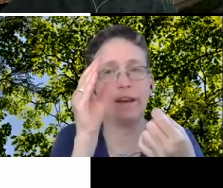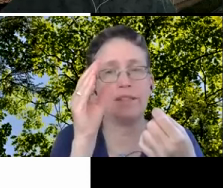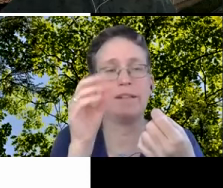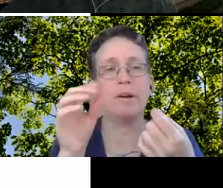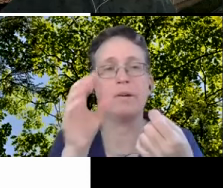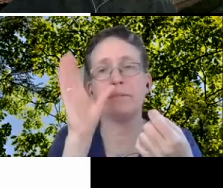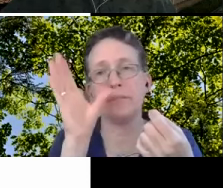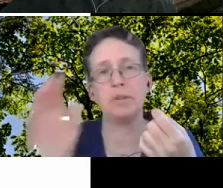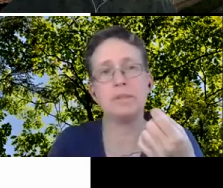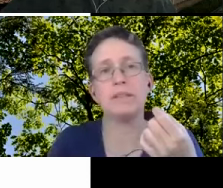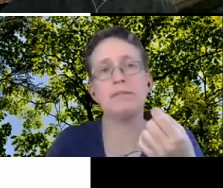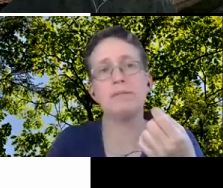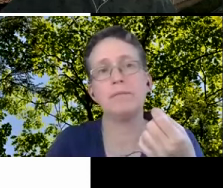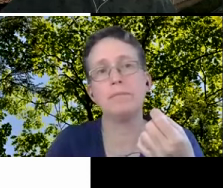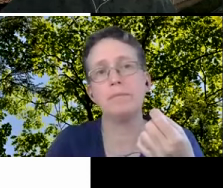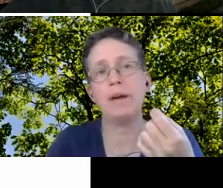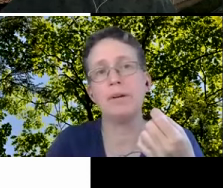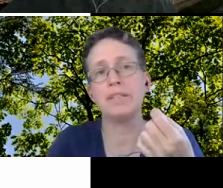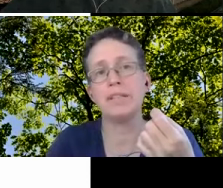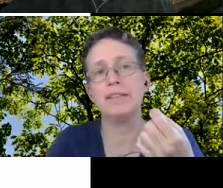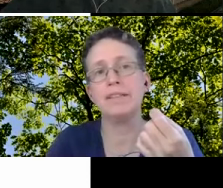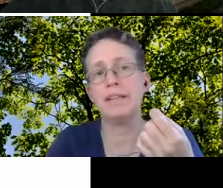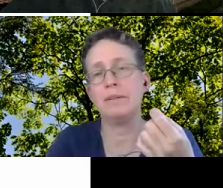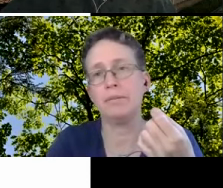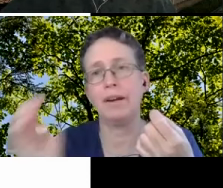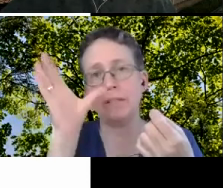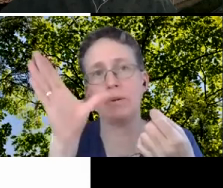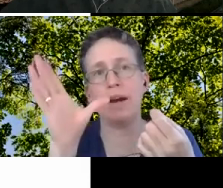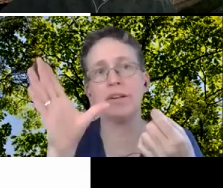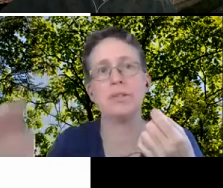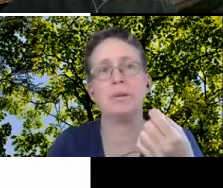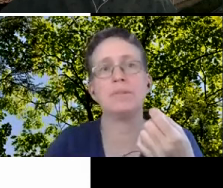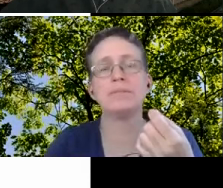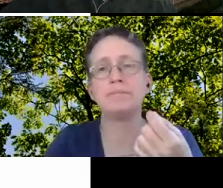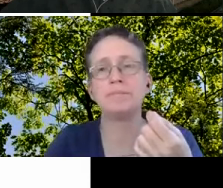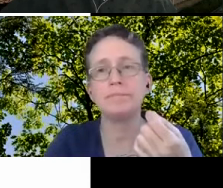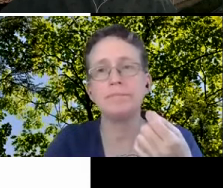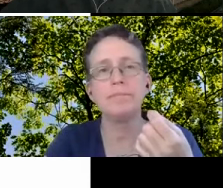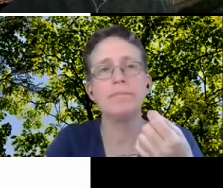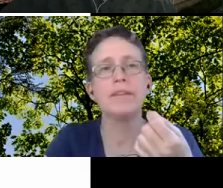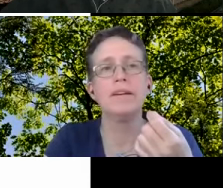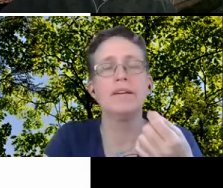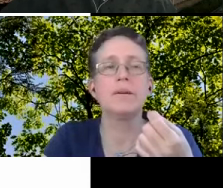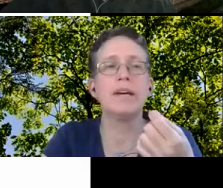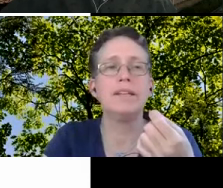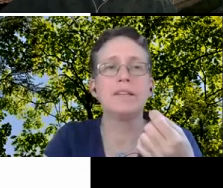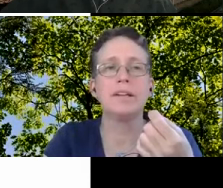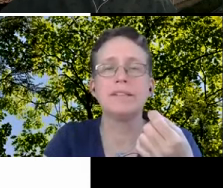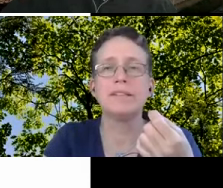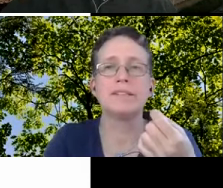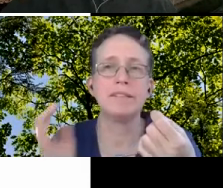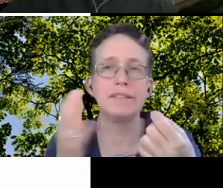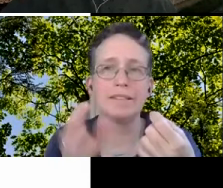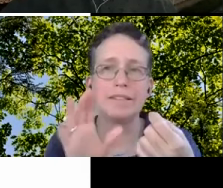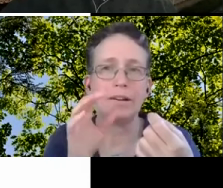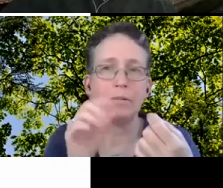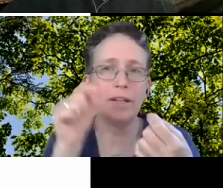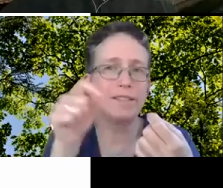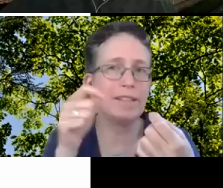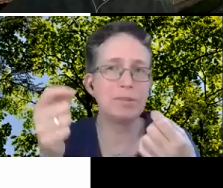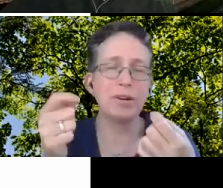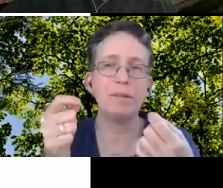to have these narrow tubes, and the flowers in the city have these wider tubes. So again, this is